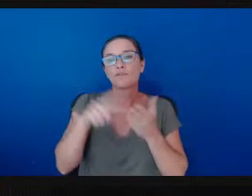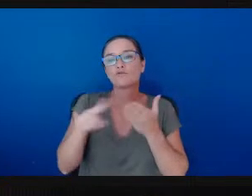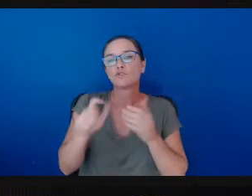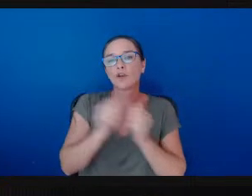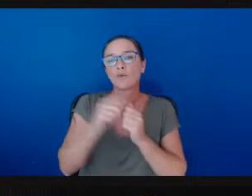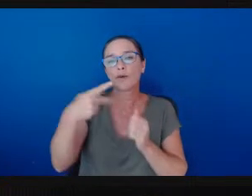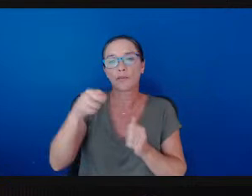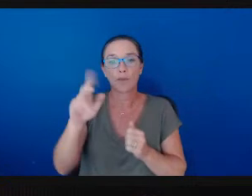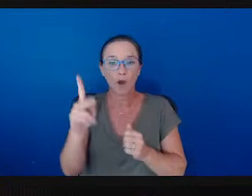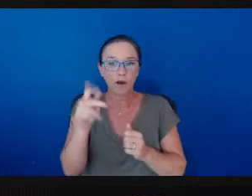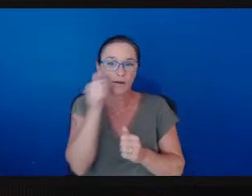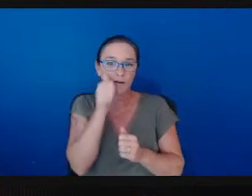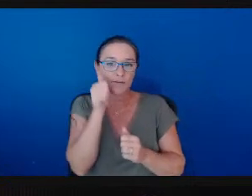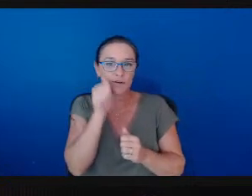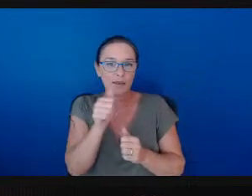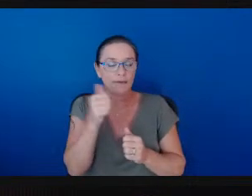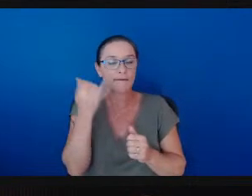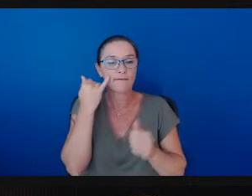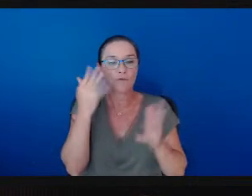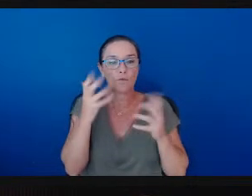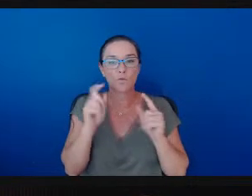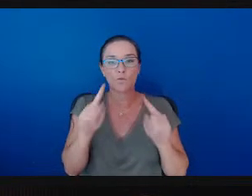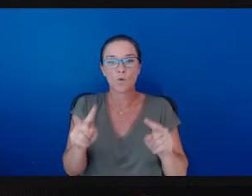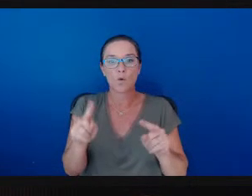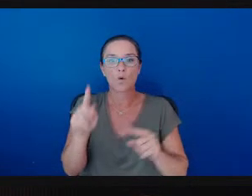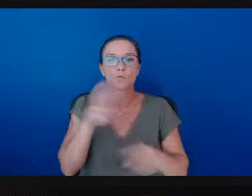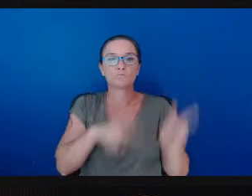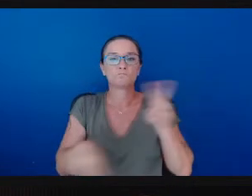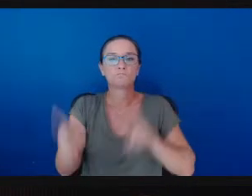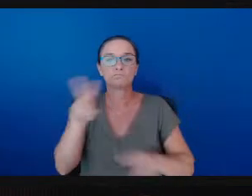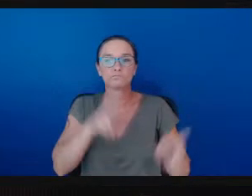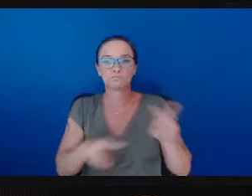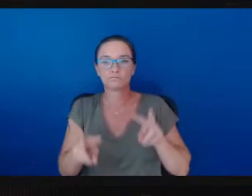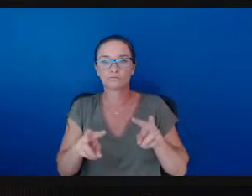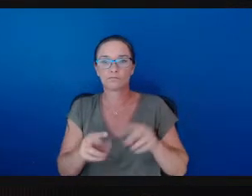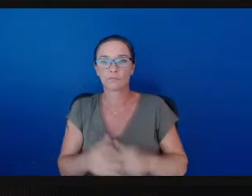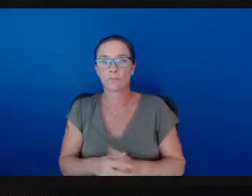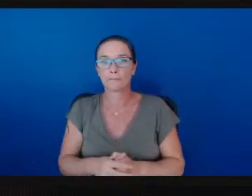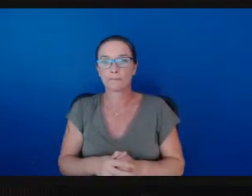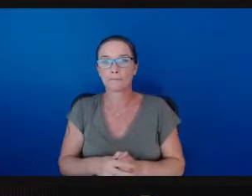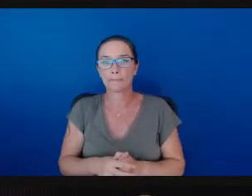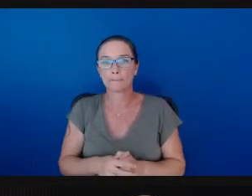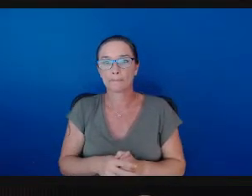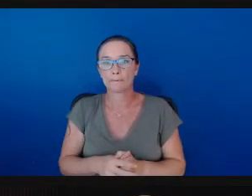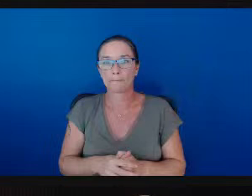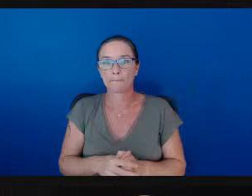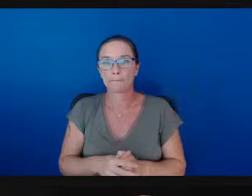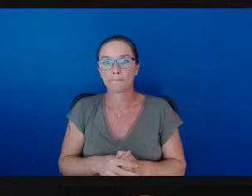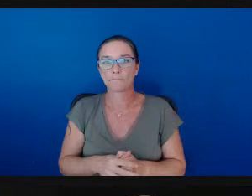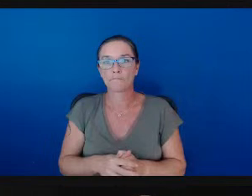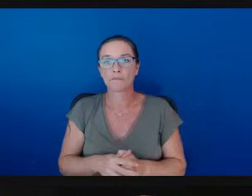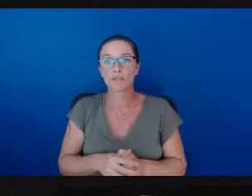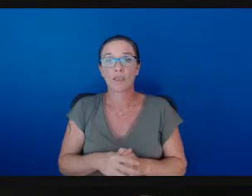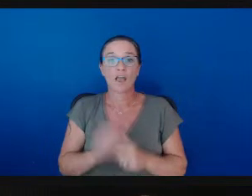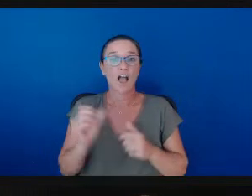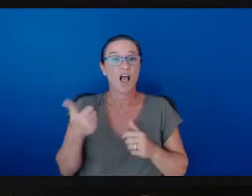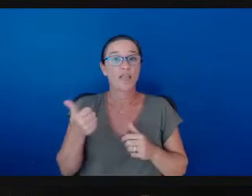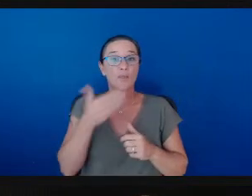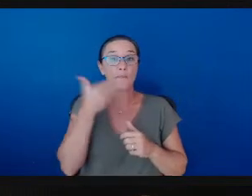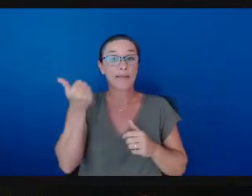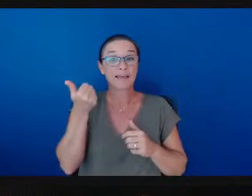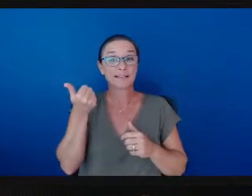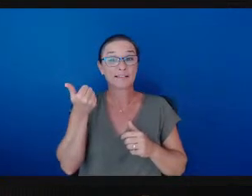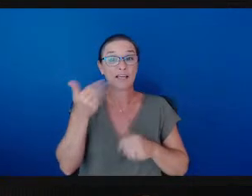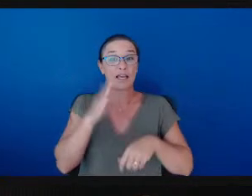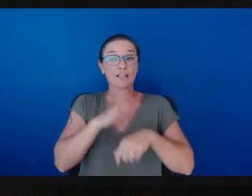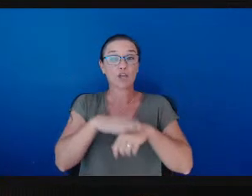on a daily basis if you're going to go up to look at the viewing. Otherwise, the best viewing is up here in the north side